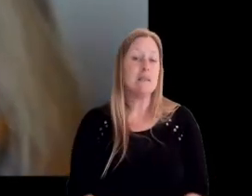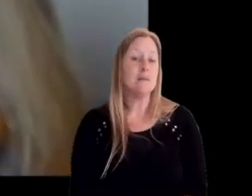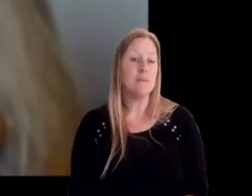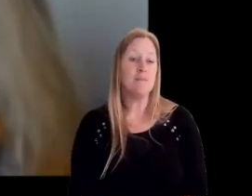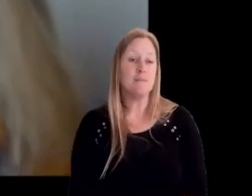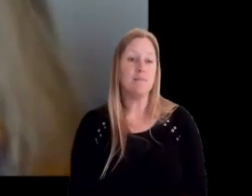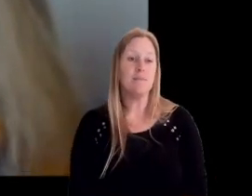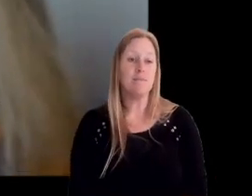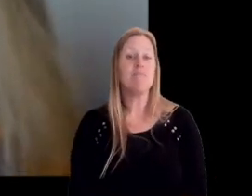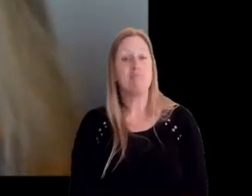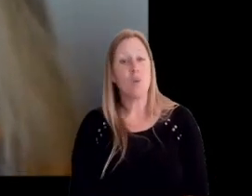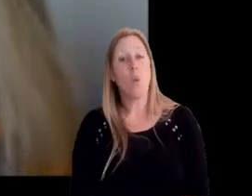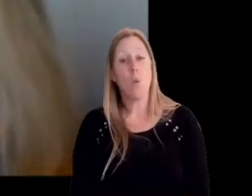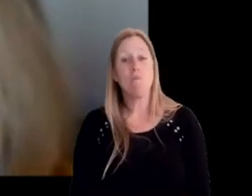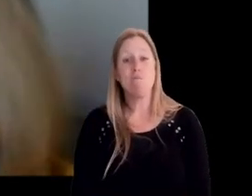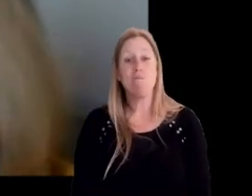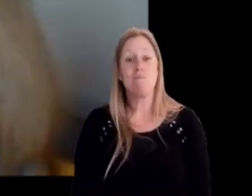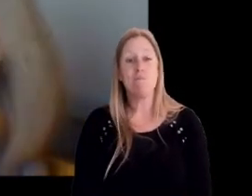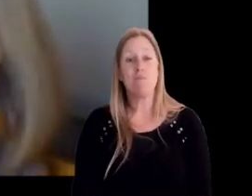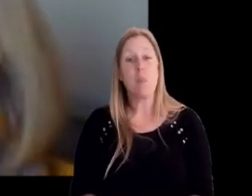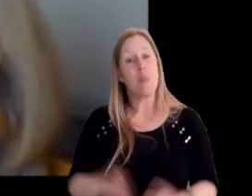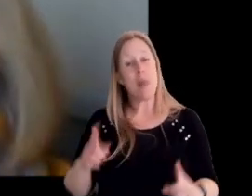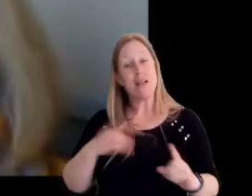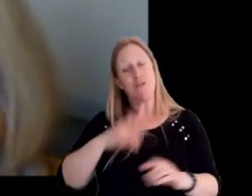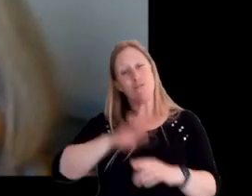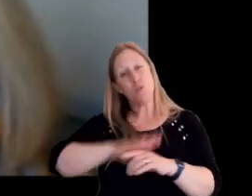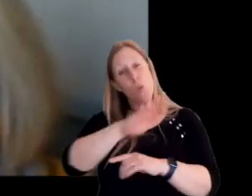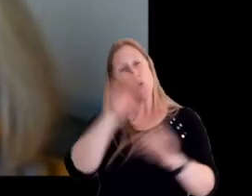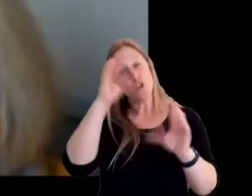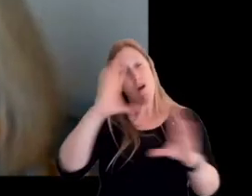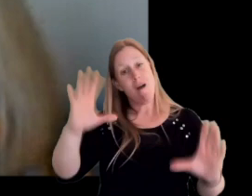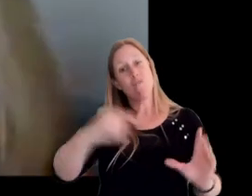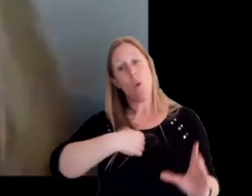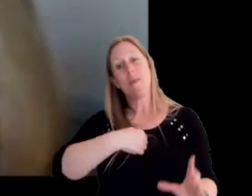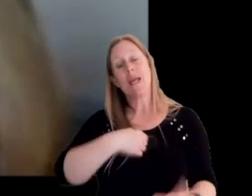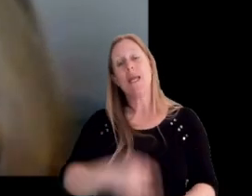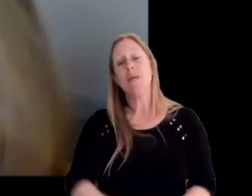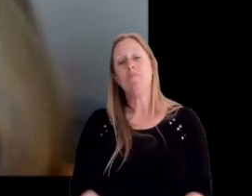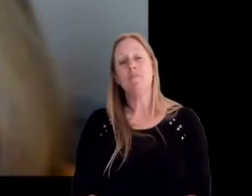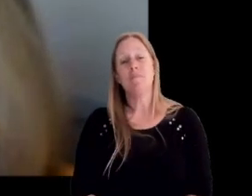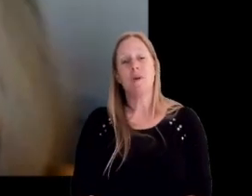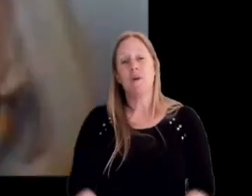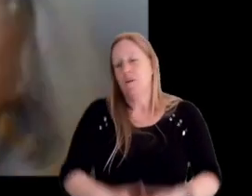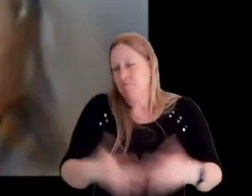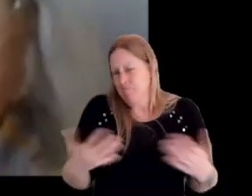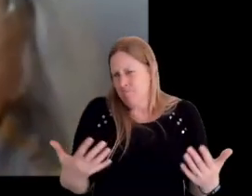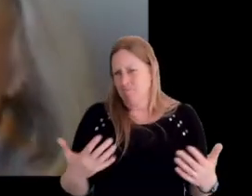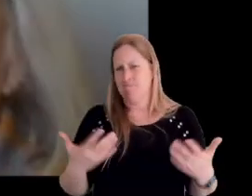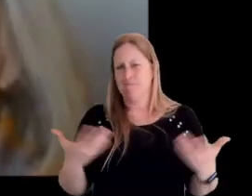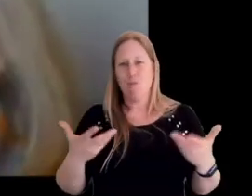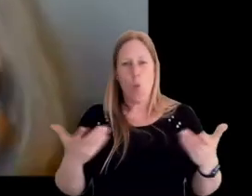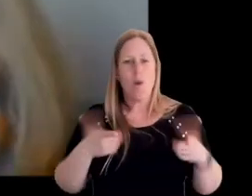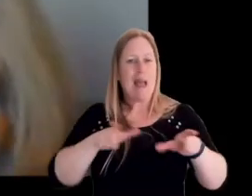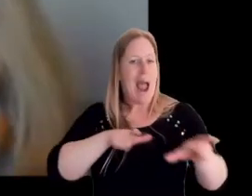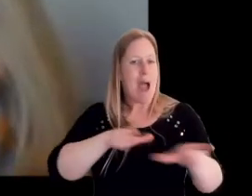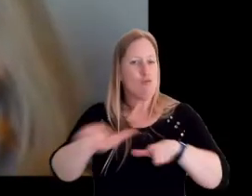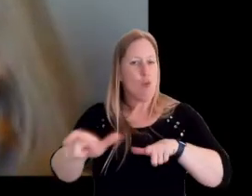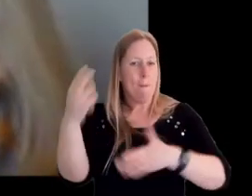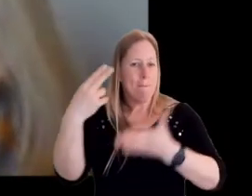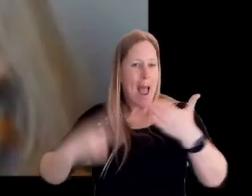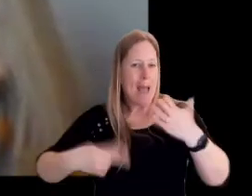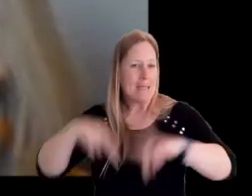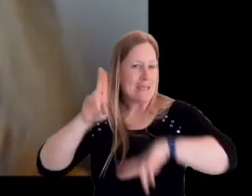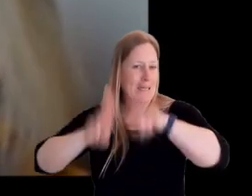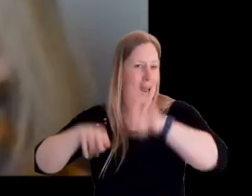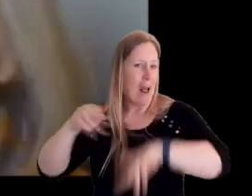does. So yeah, that's the future for me. And of course, carrying on with my